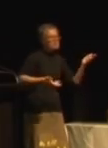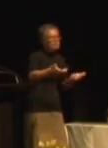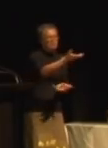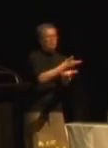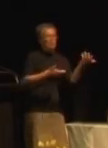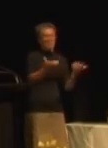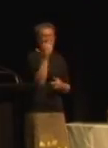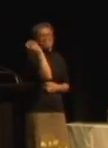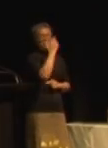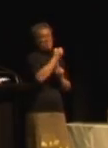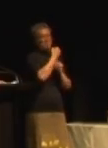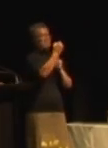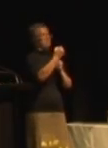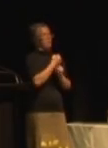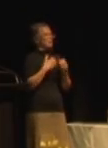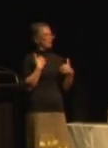world.